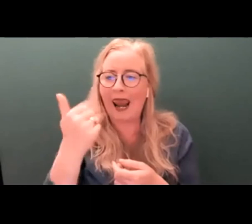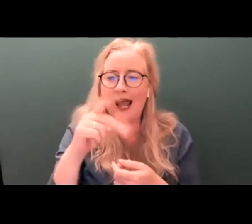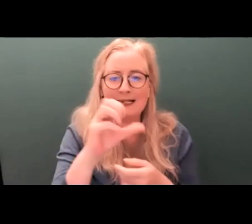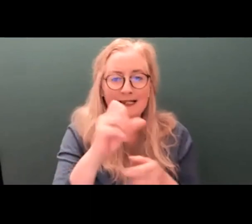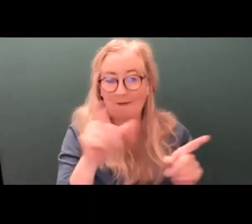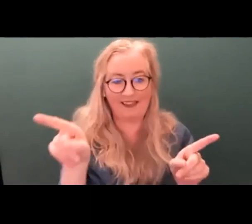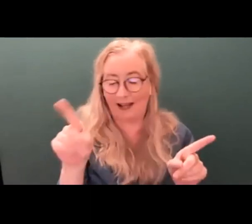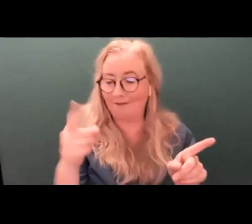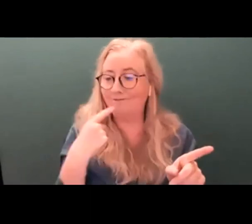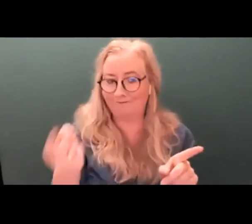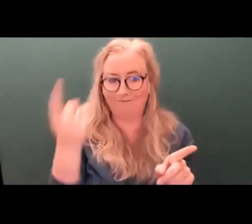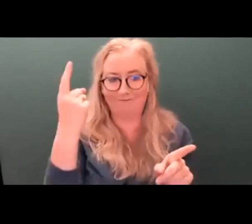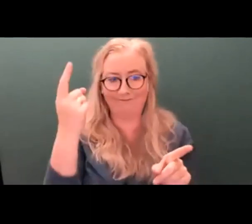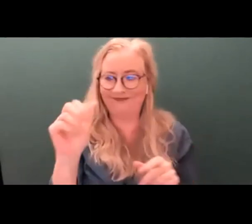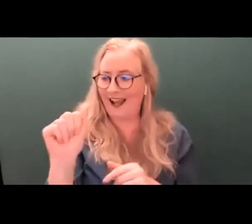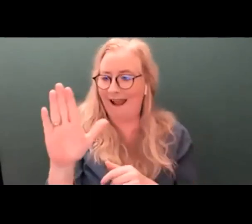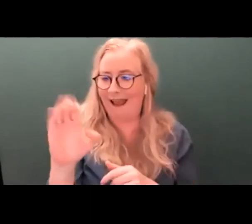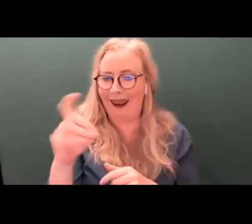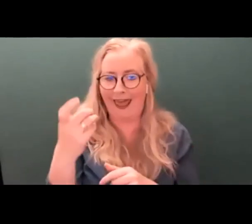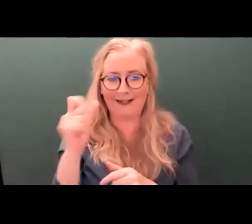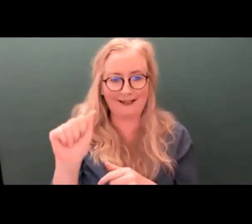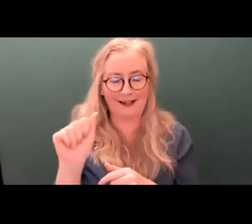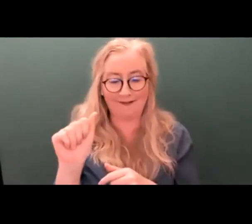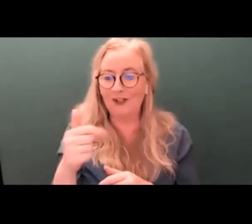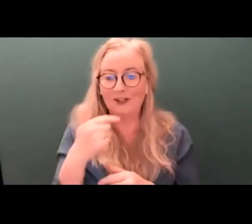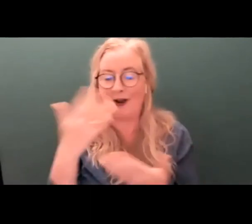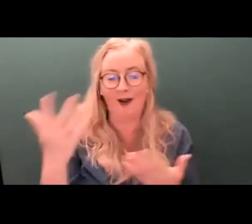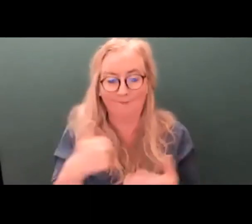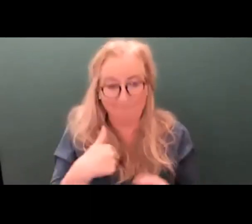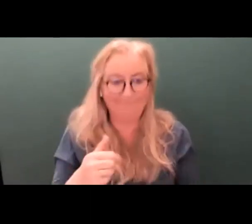call it up in Alexa. So that put me in my place.